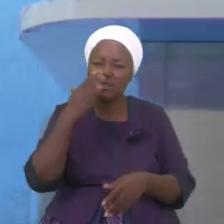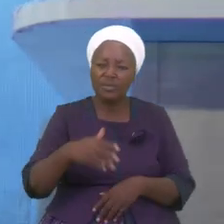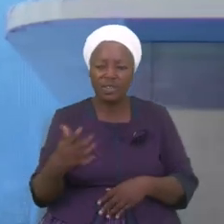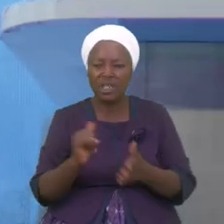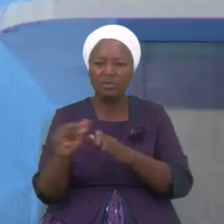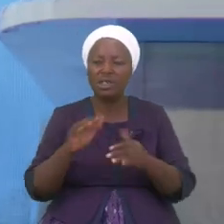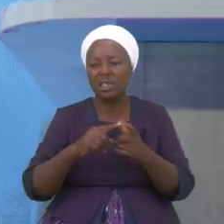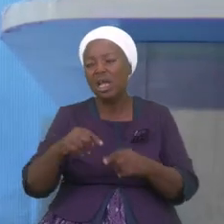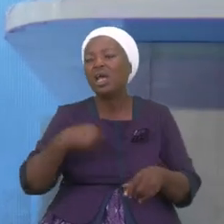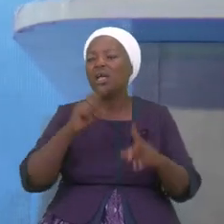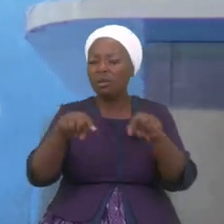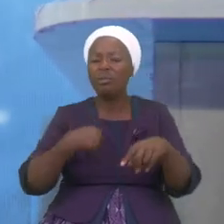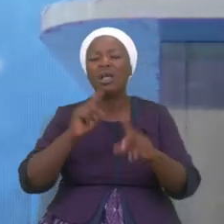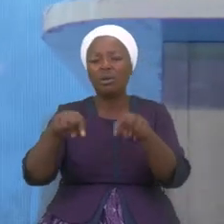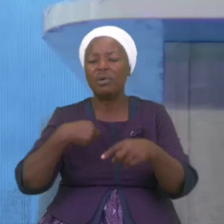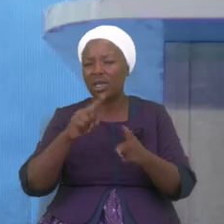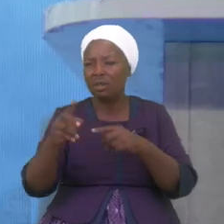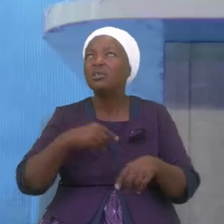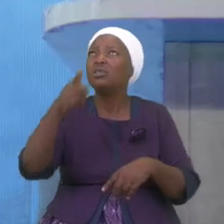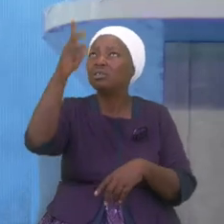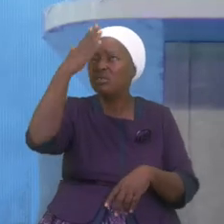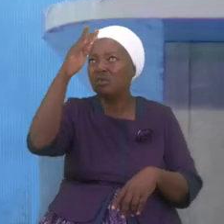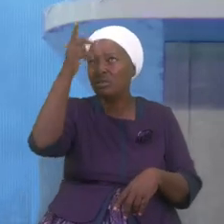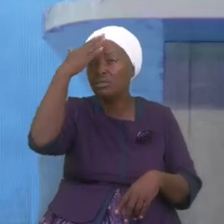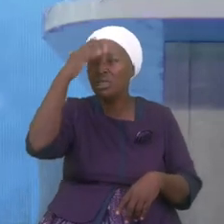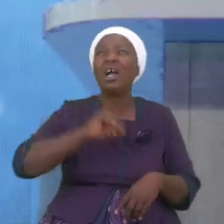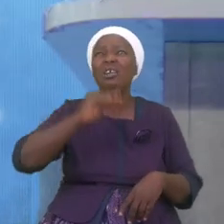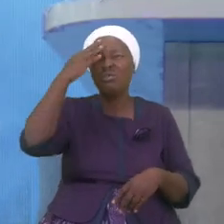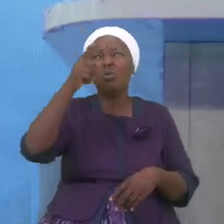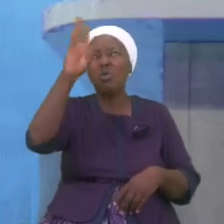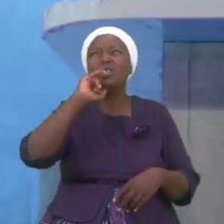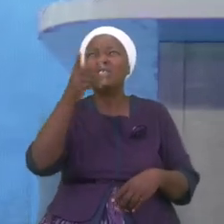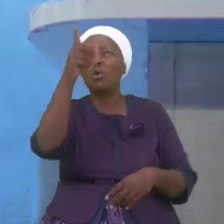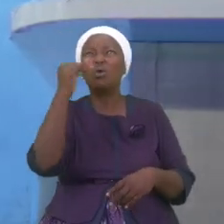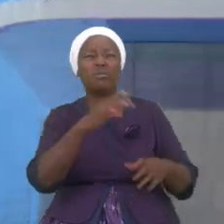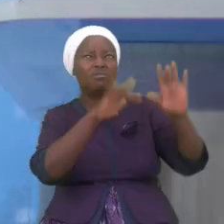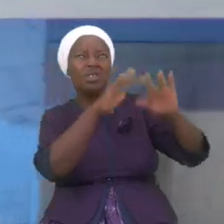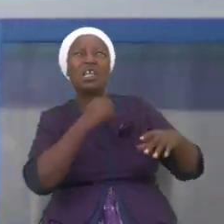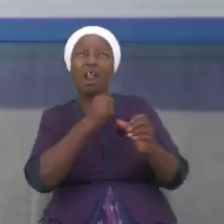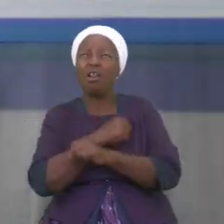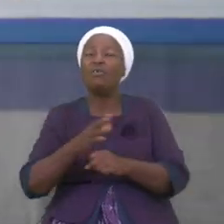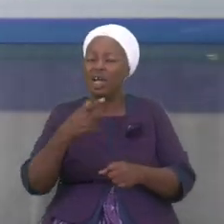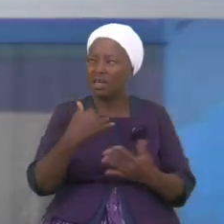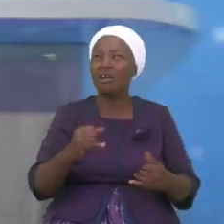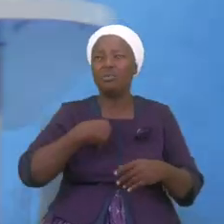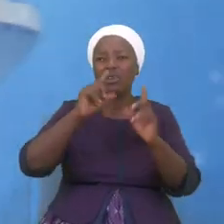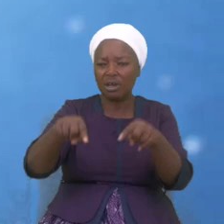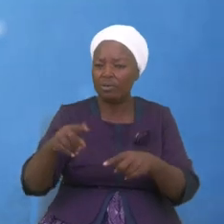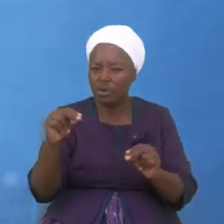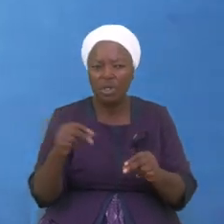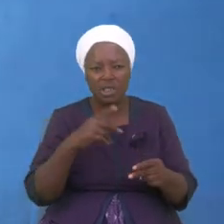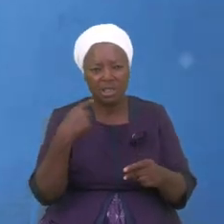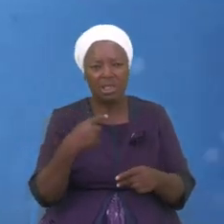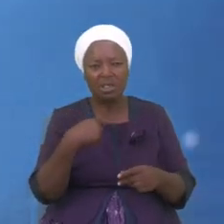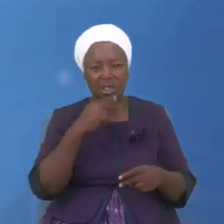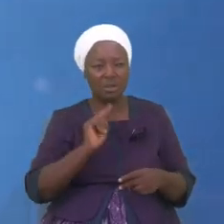I come, God is a God of love, a God of mercy, and now I come. You see what he has told you to do? Look at verse 17. In verse 17,